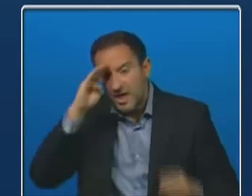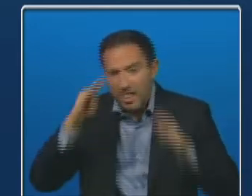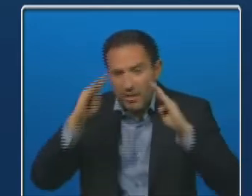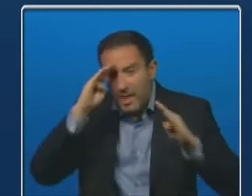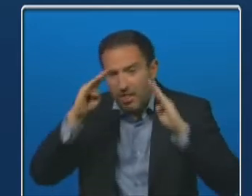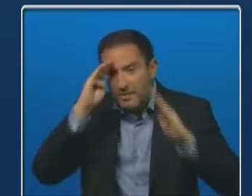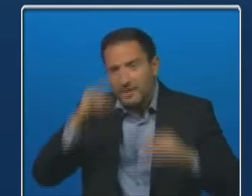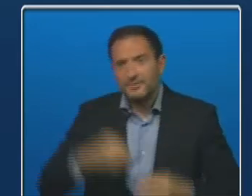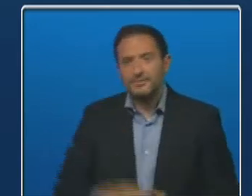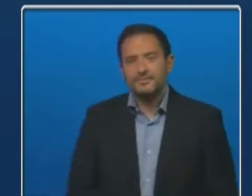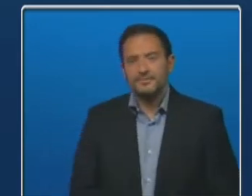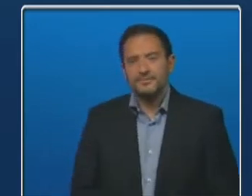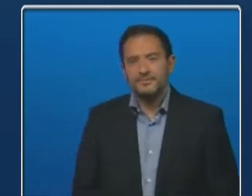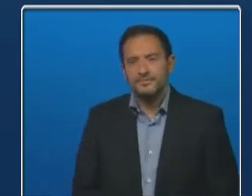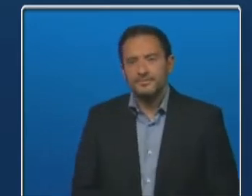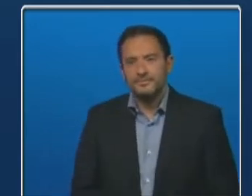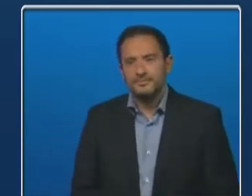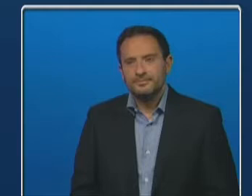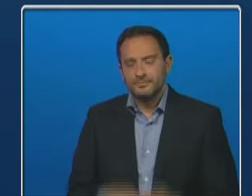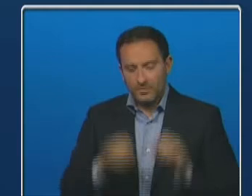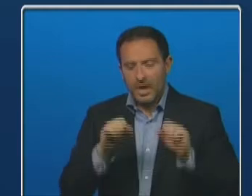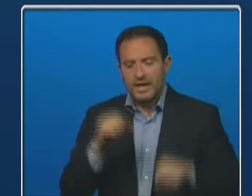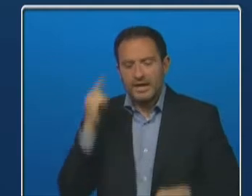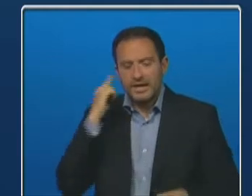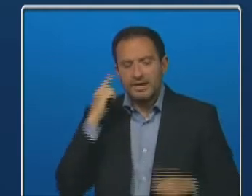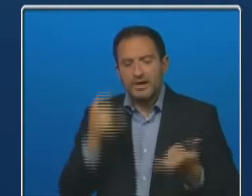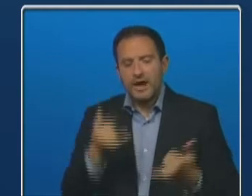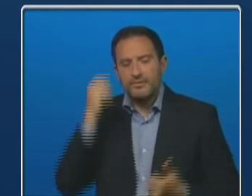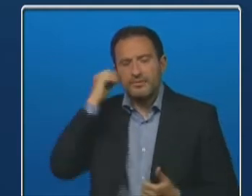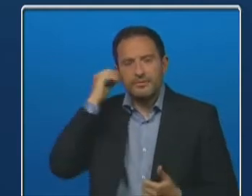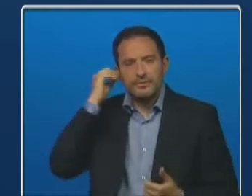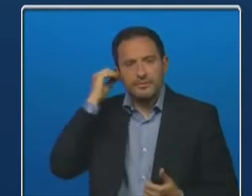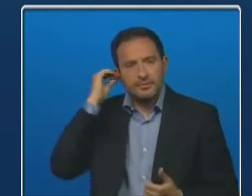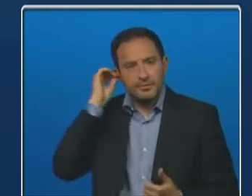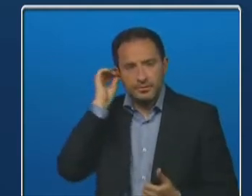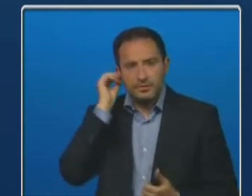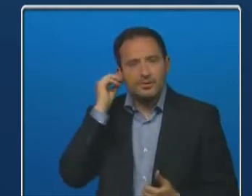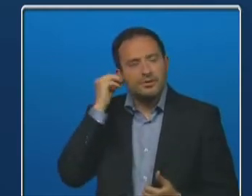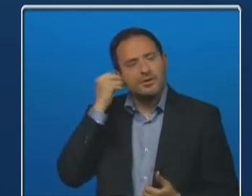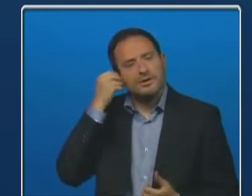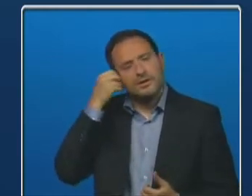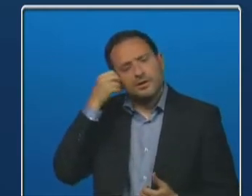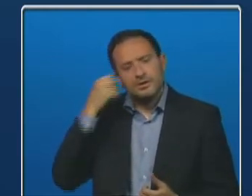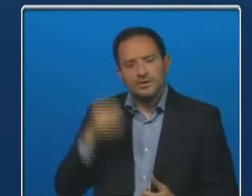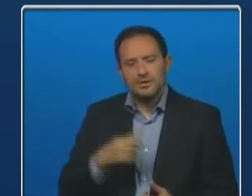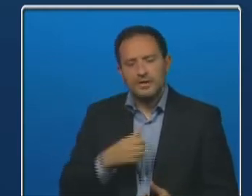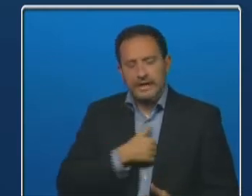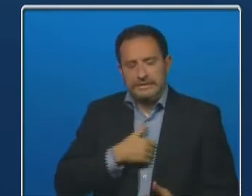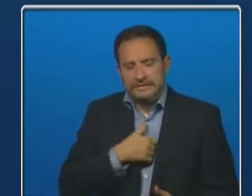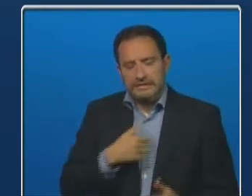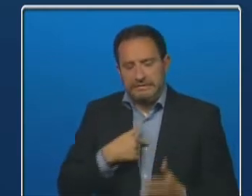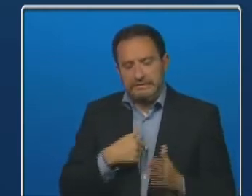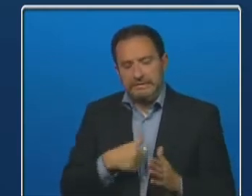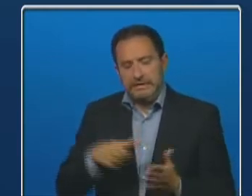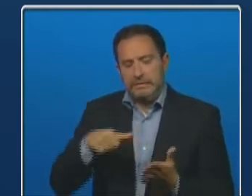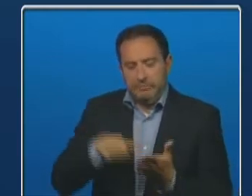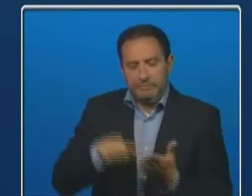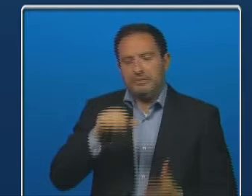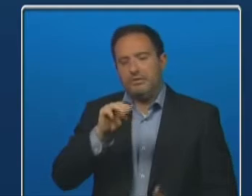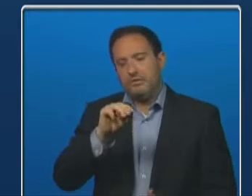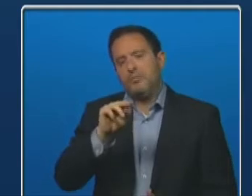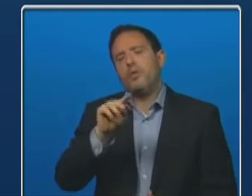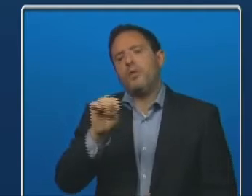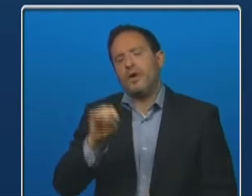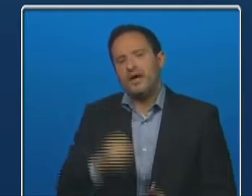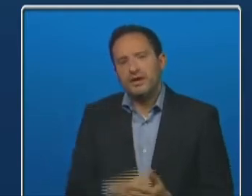Hello? We can hear you loud and clear now. We can hear you. Excellent. Sorry, my button got pushed there. Sorry, this is Jim Jacobs with